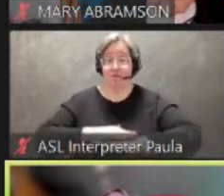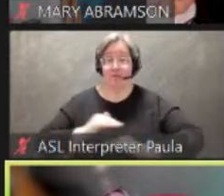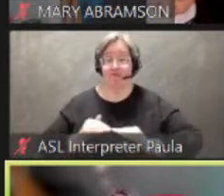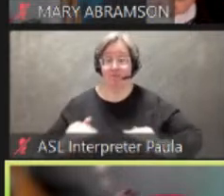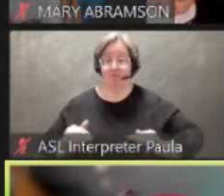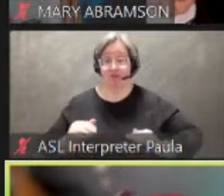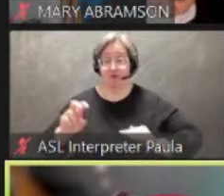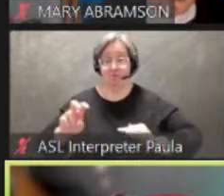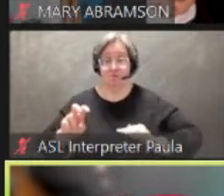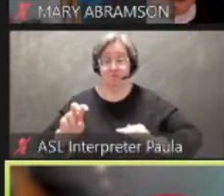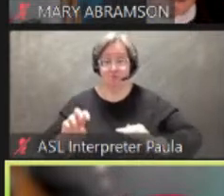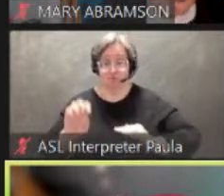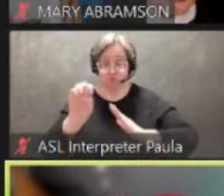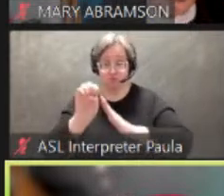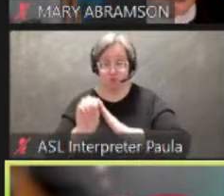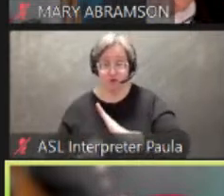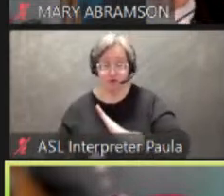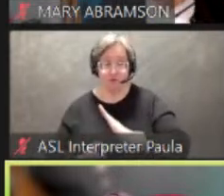Next slide.